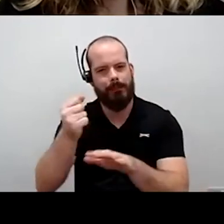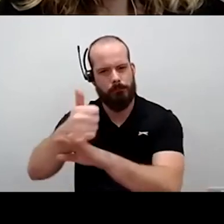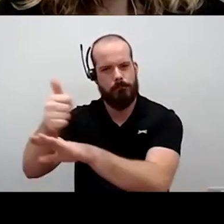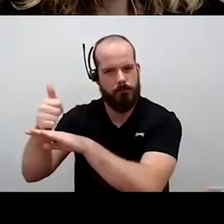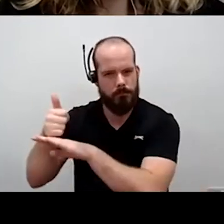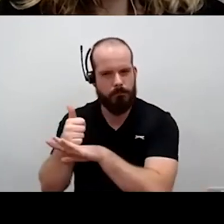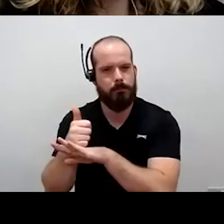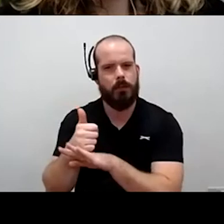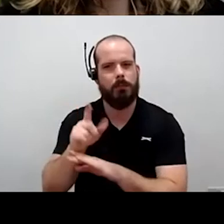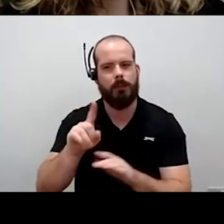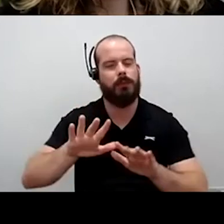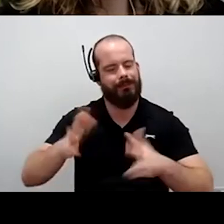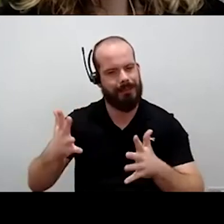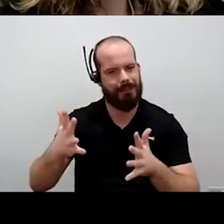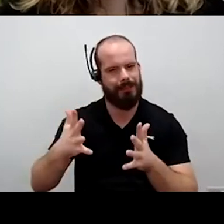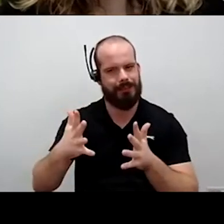on that. But